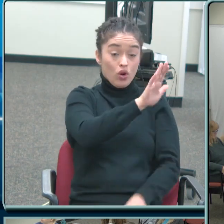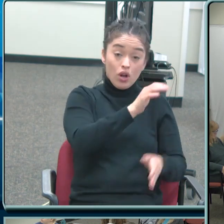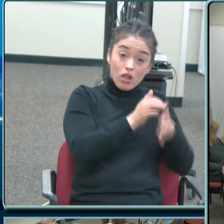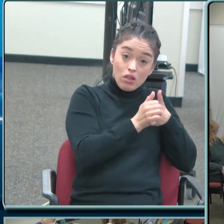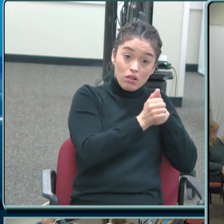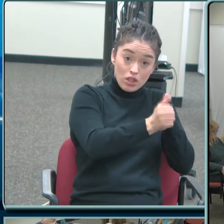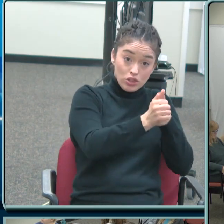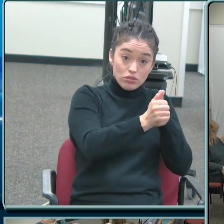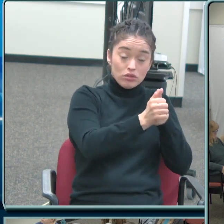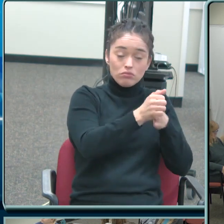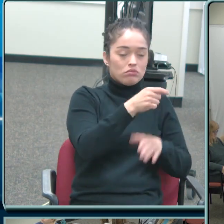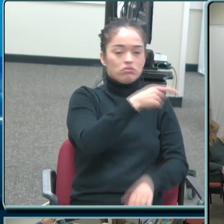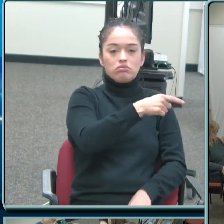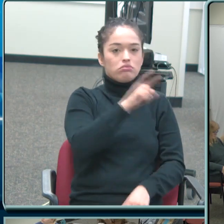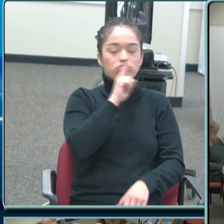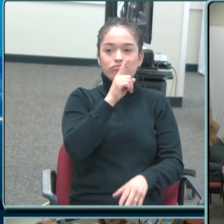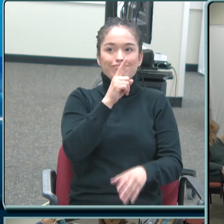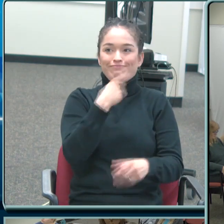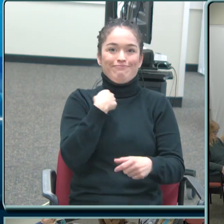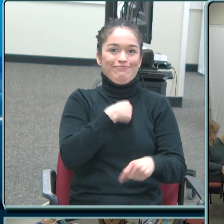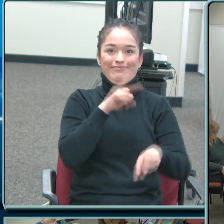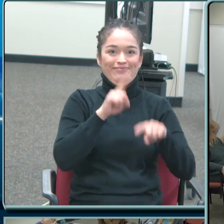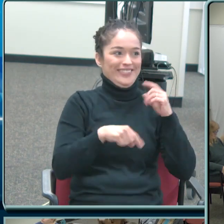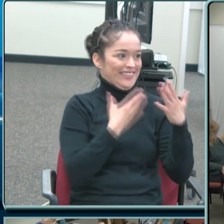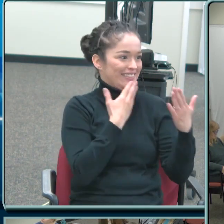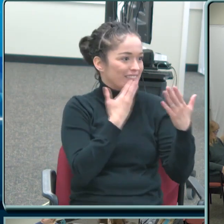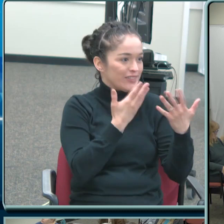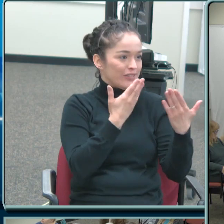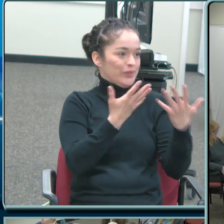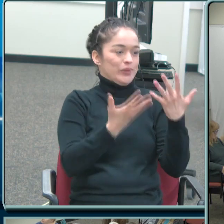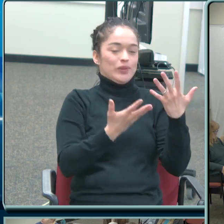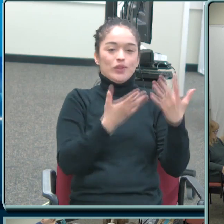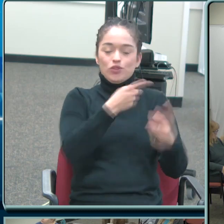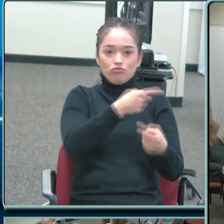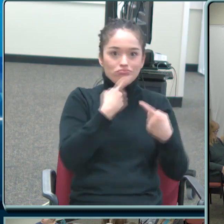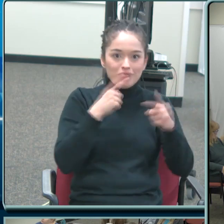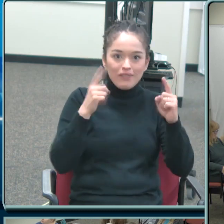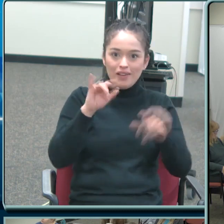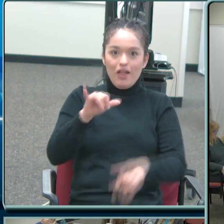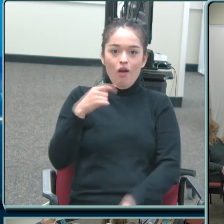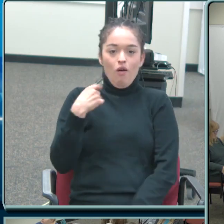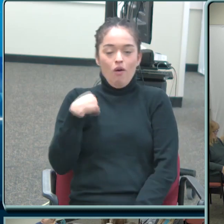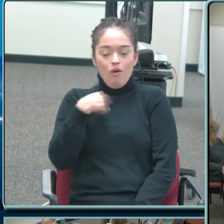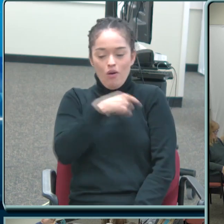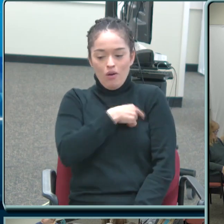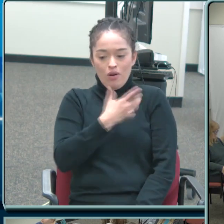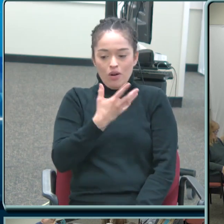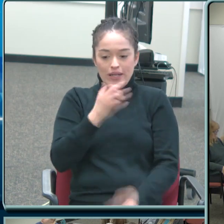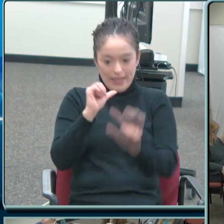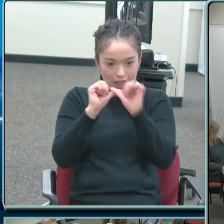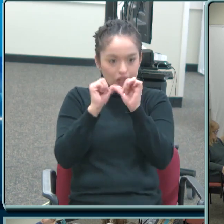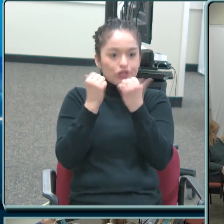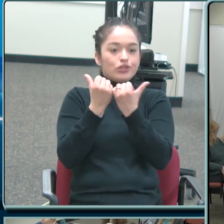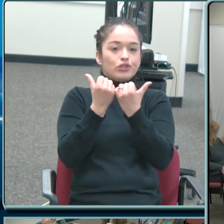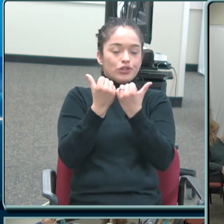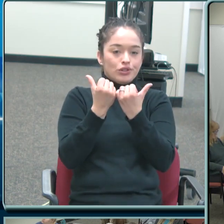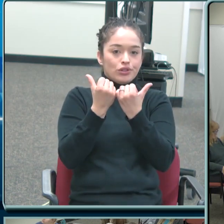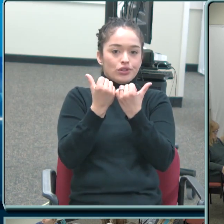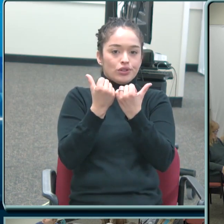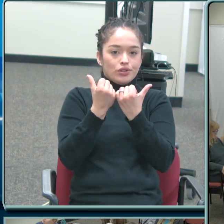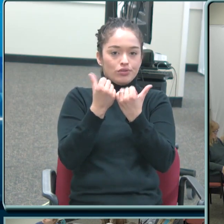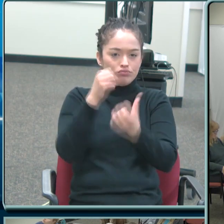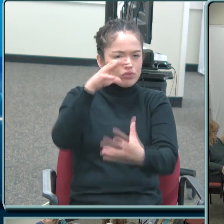leadership has been invaluable to the success that our agency